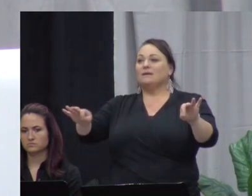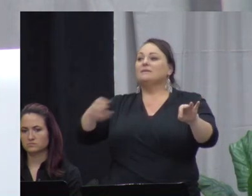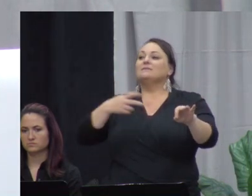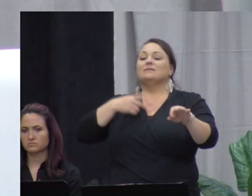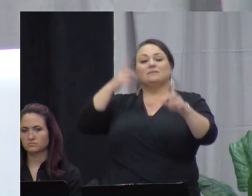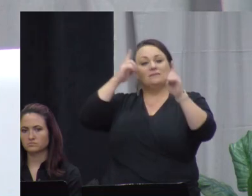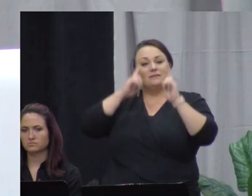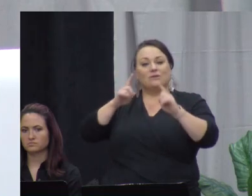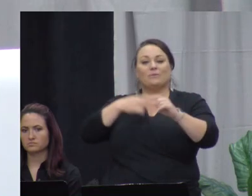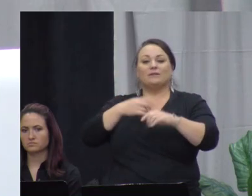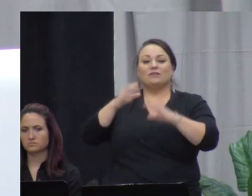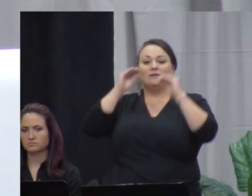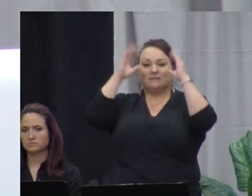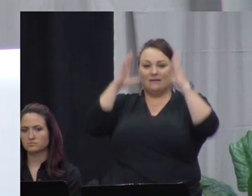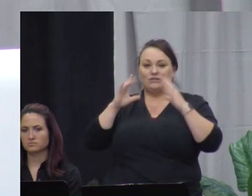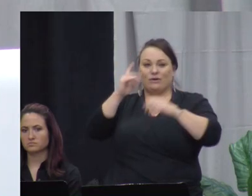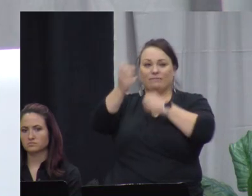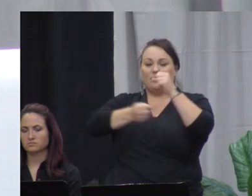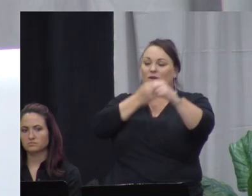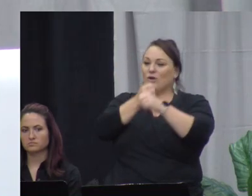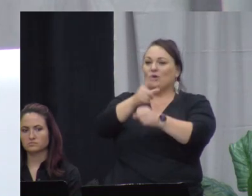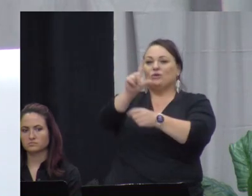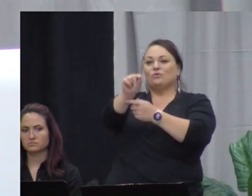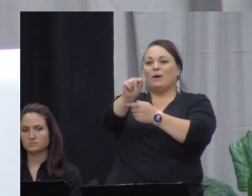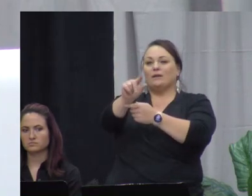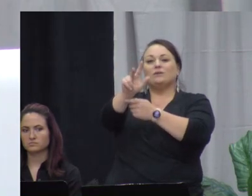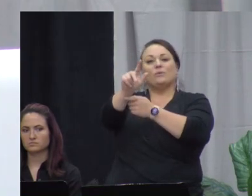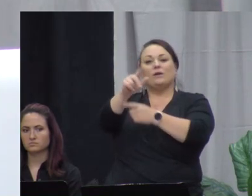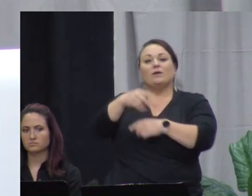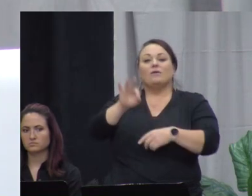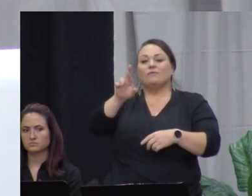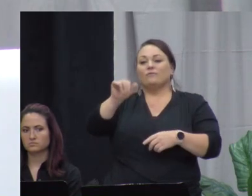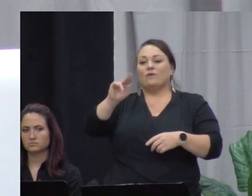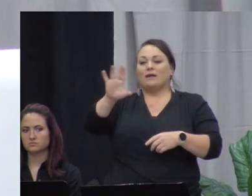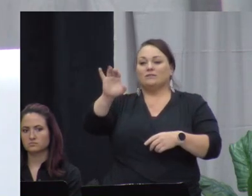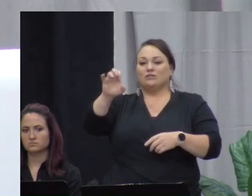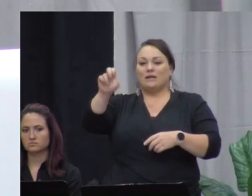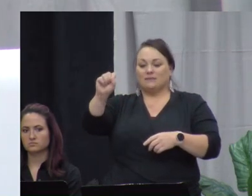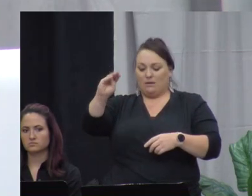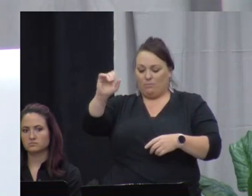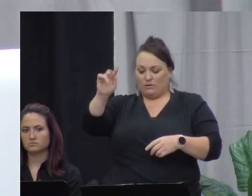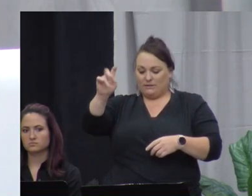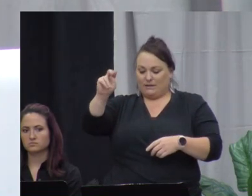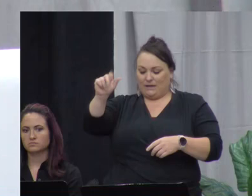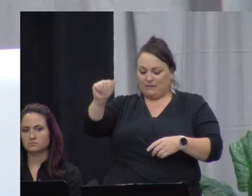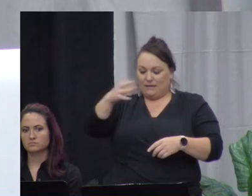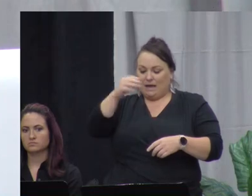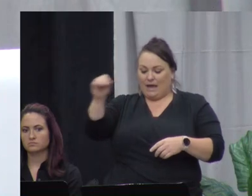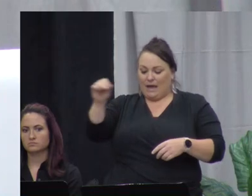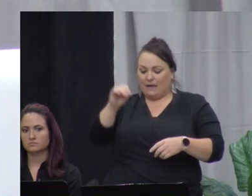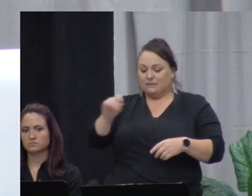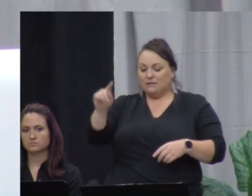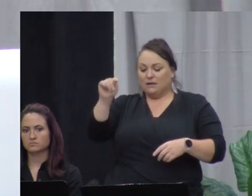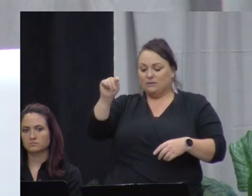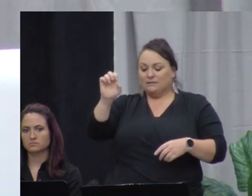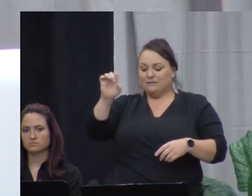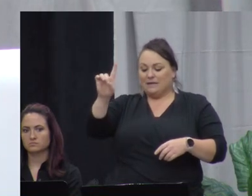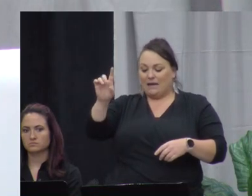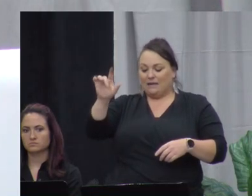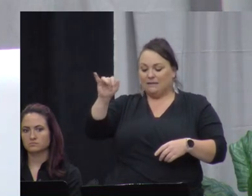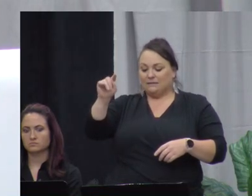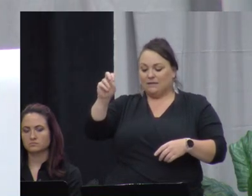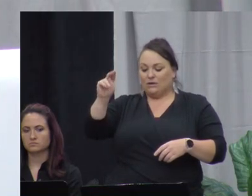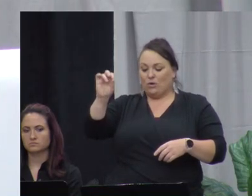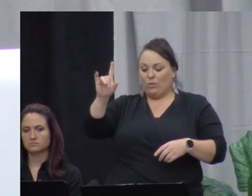and Teacher of the Year 2021, Francesca Martinez and Teddy Tonioli, Will you please join me on stage to welcome the